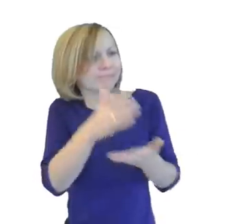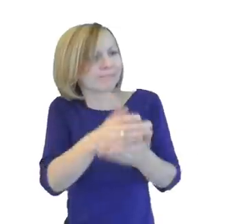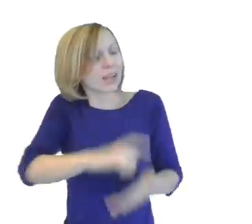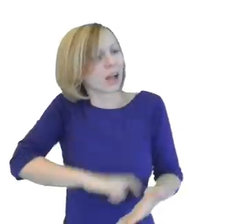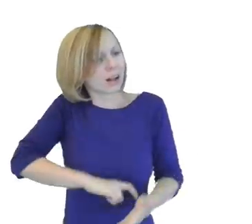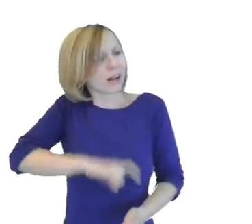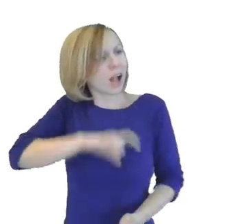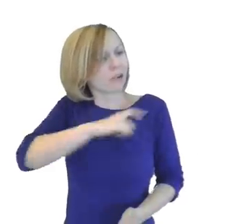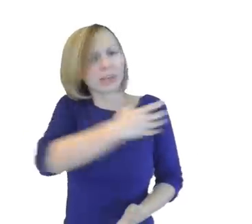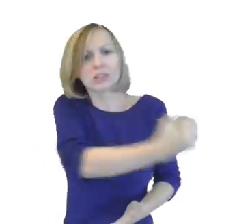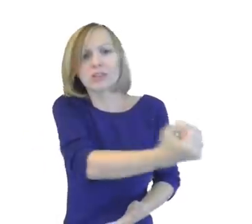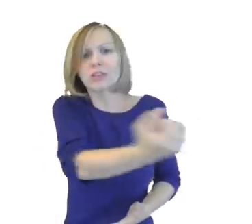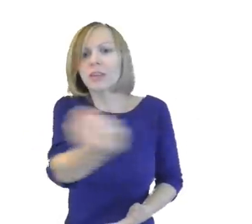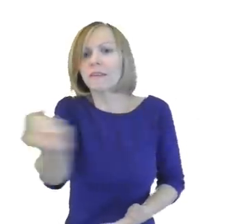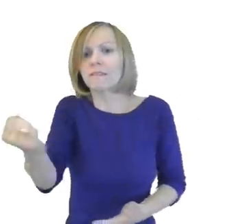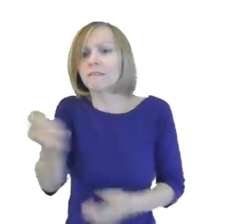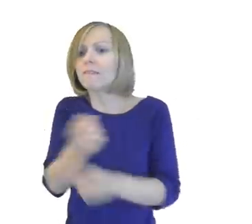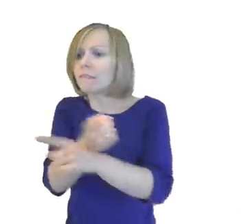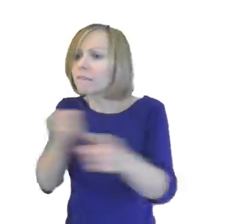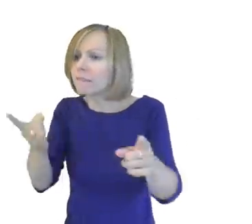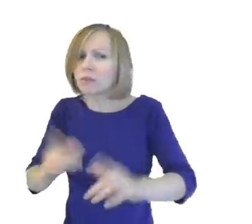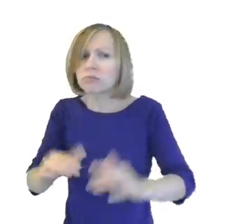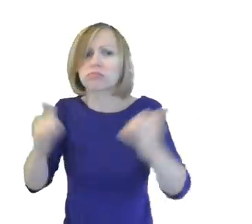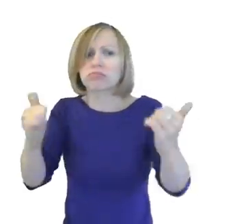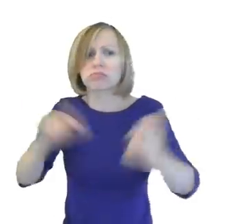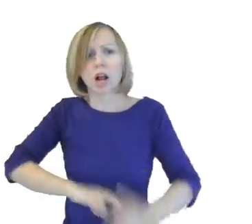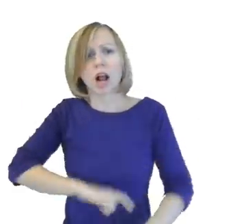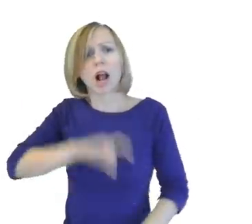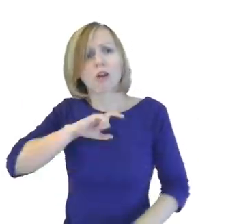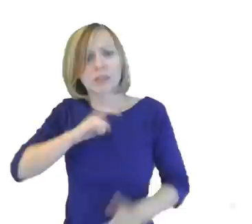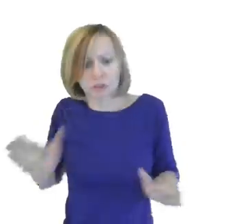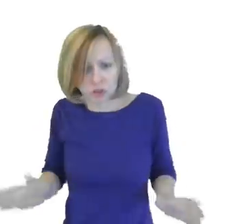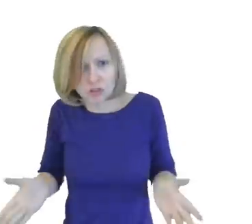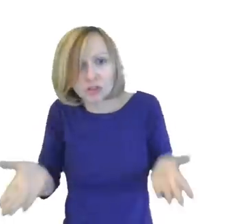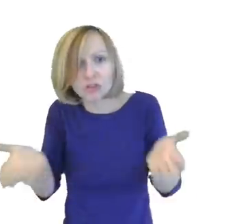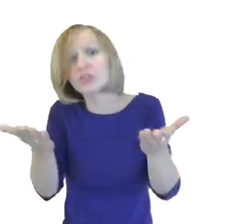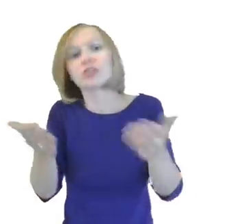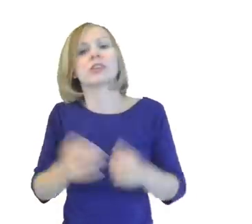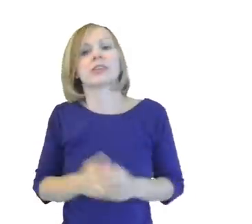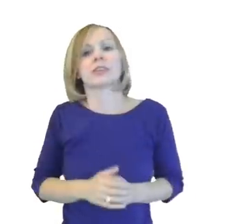Thank you.